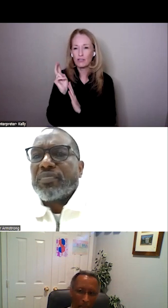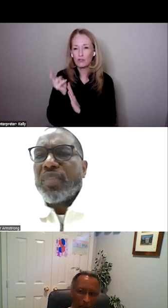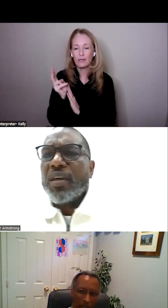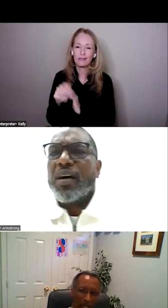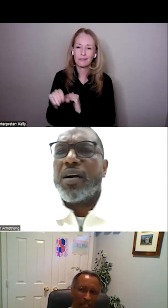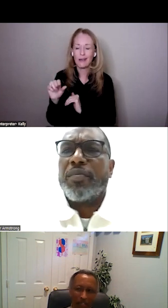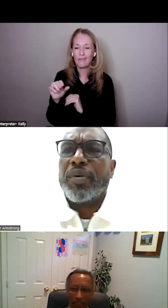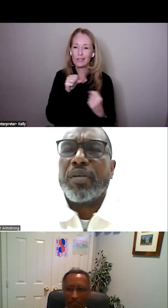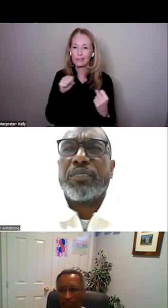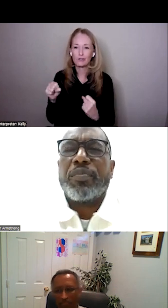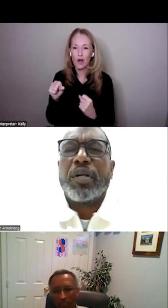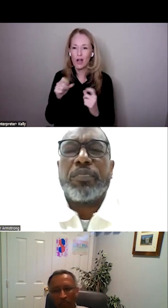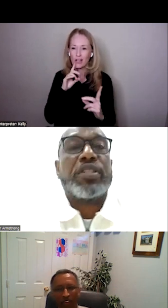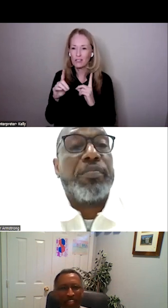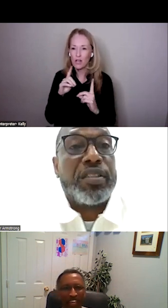Preston